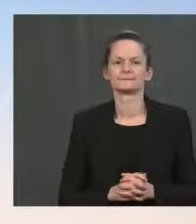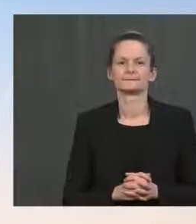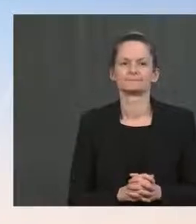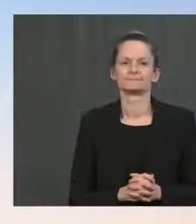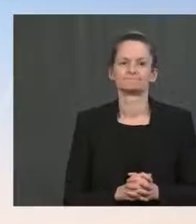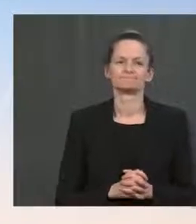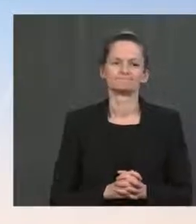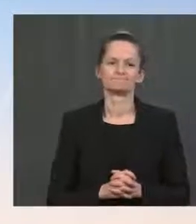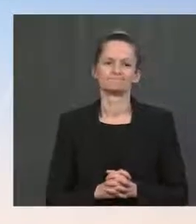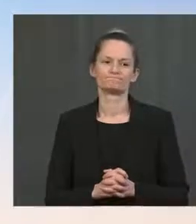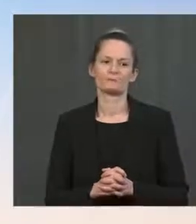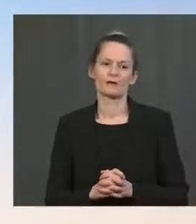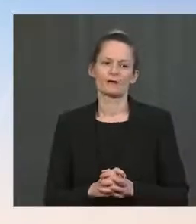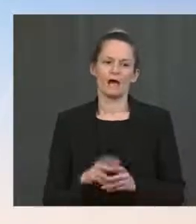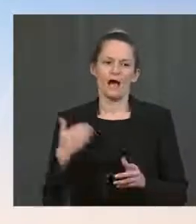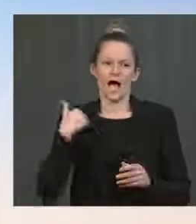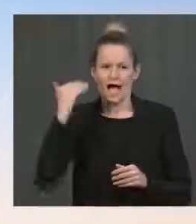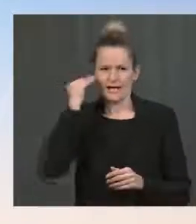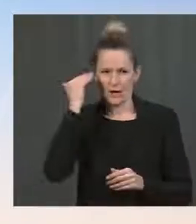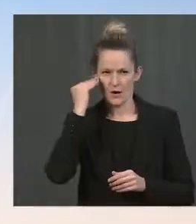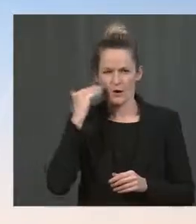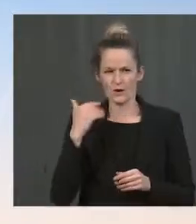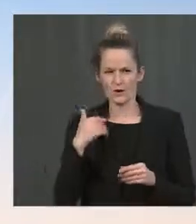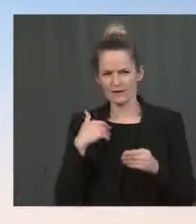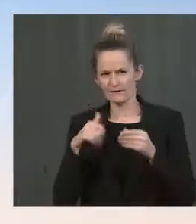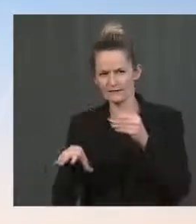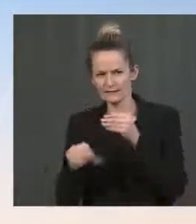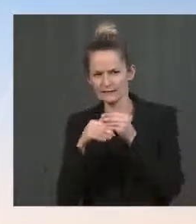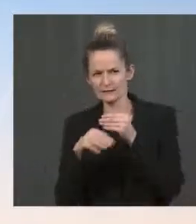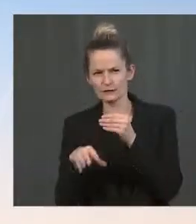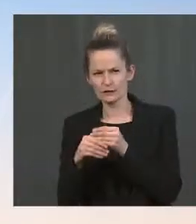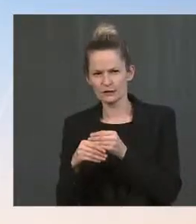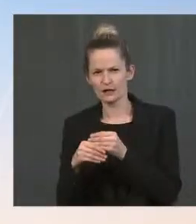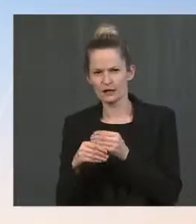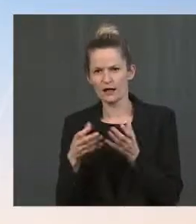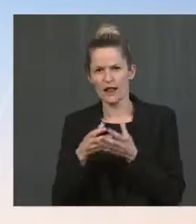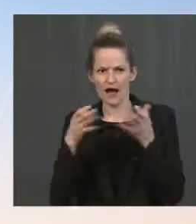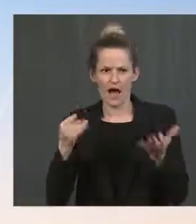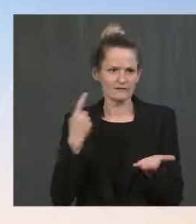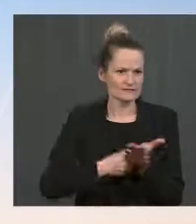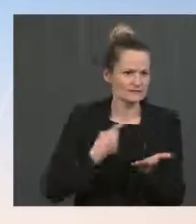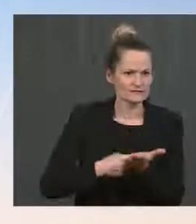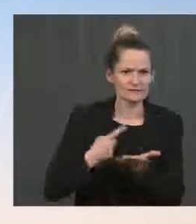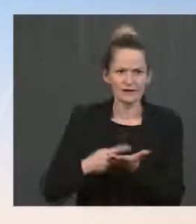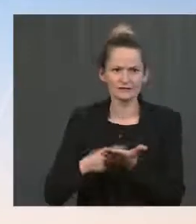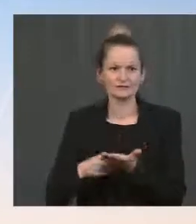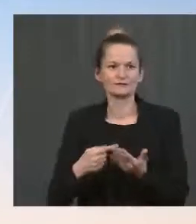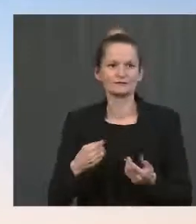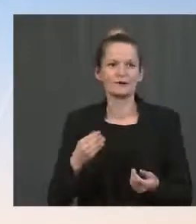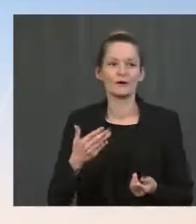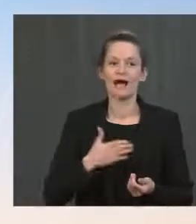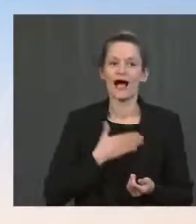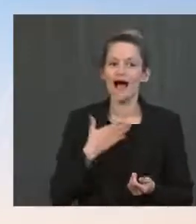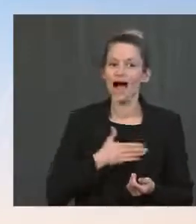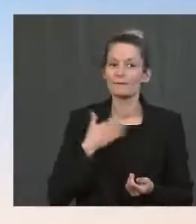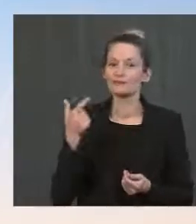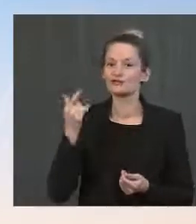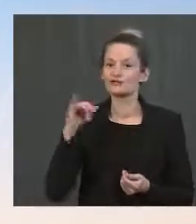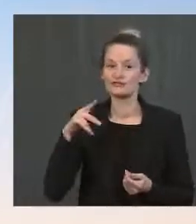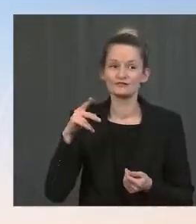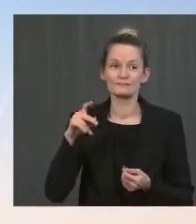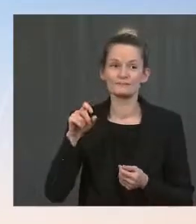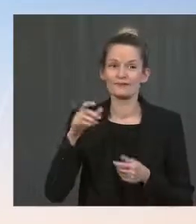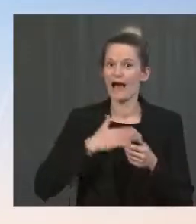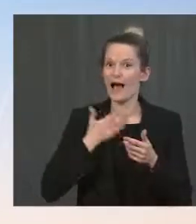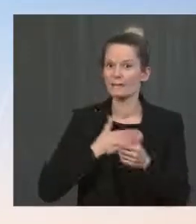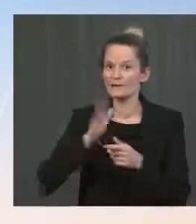Okay, I don't know that I have anything else at the top. I know we've covered a lot of big ground there. I'm happy that the GPSA question was answered by my colleagues